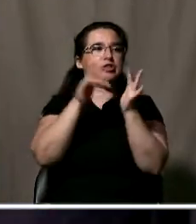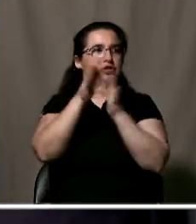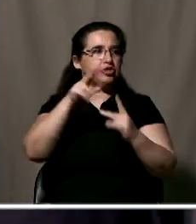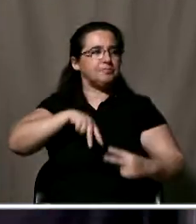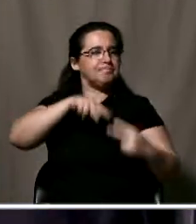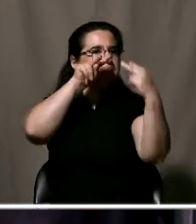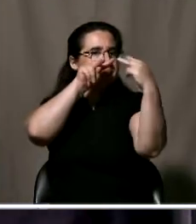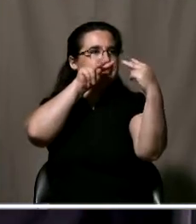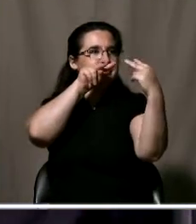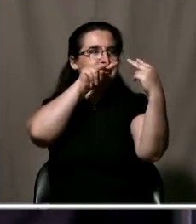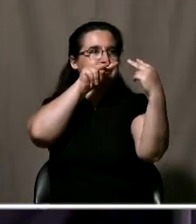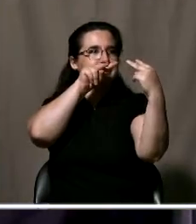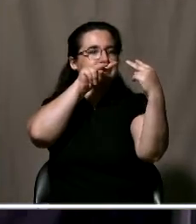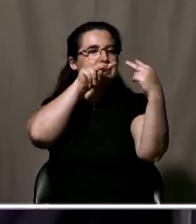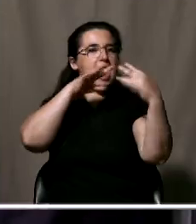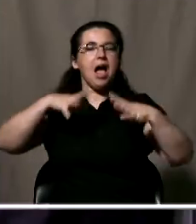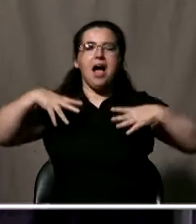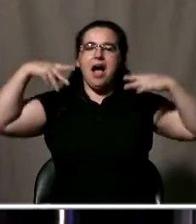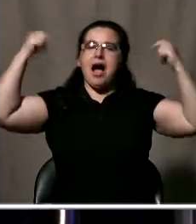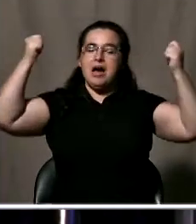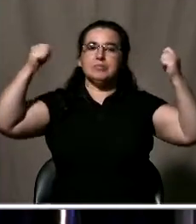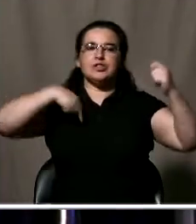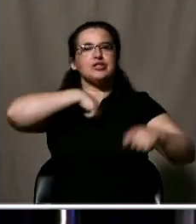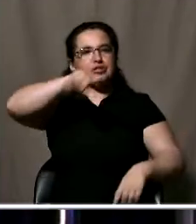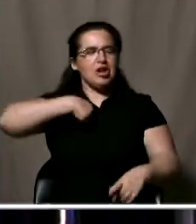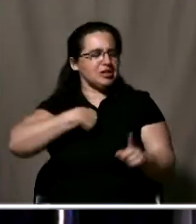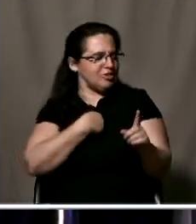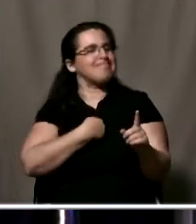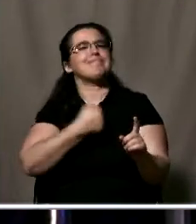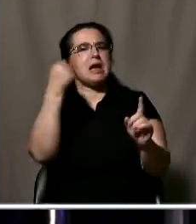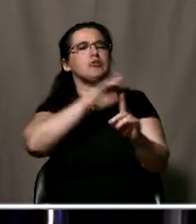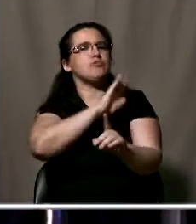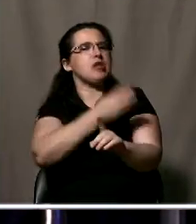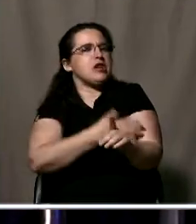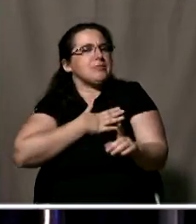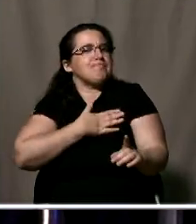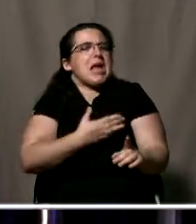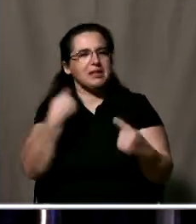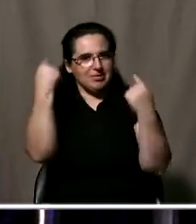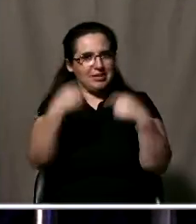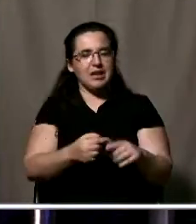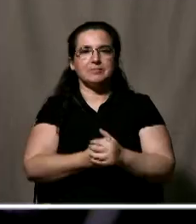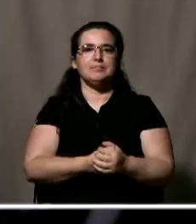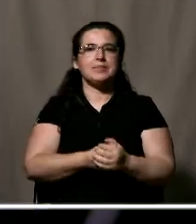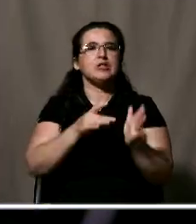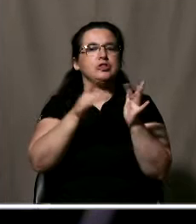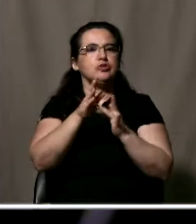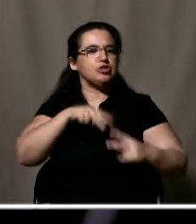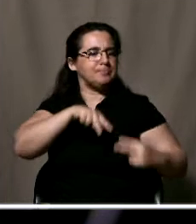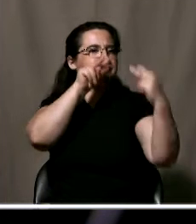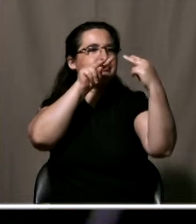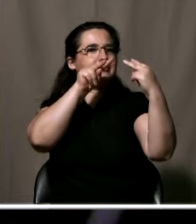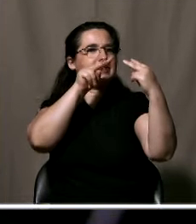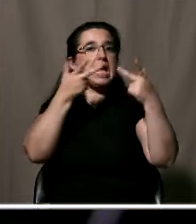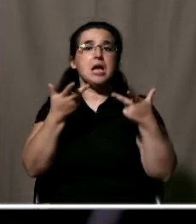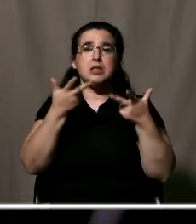Jesus, our souls are encouraged. As nossas almas são encorajadas. Looking unto Jesus, olhando firmemente para Jesus, we have freedom from guilt. Temos liberdade